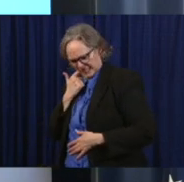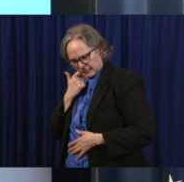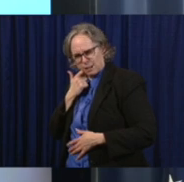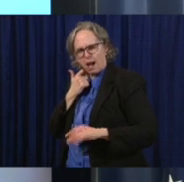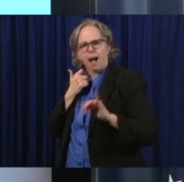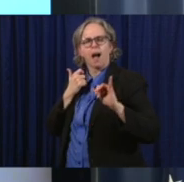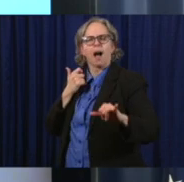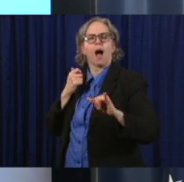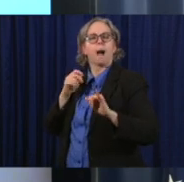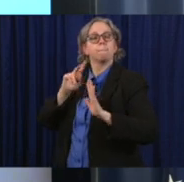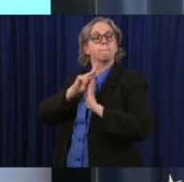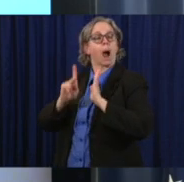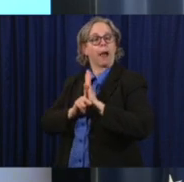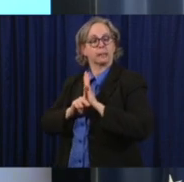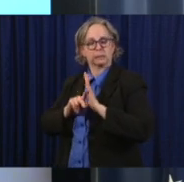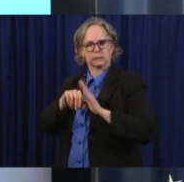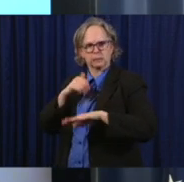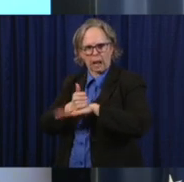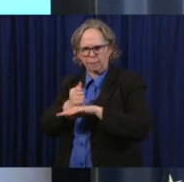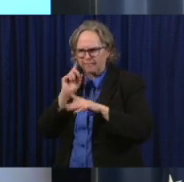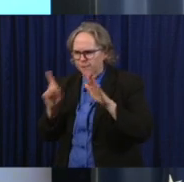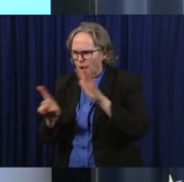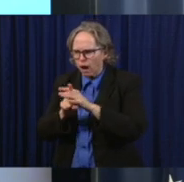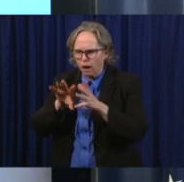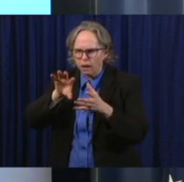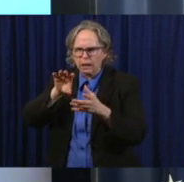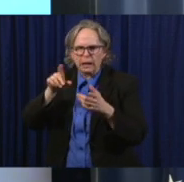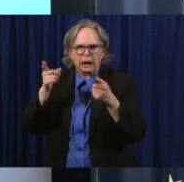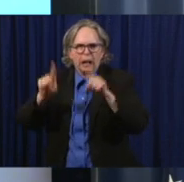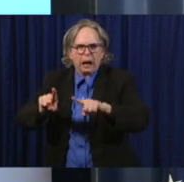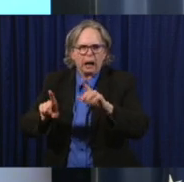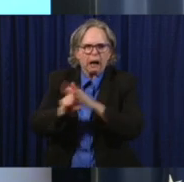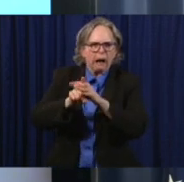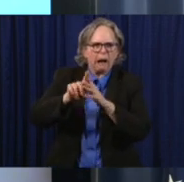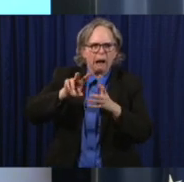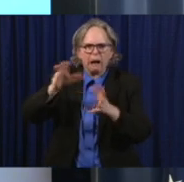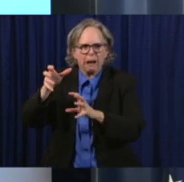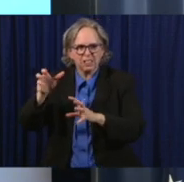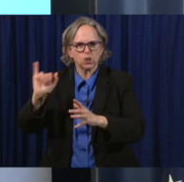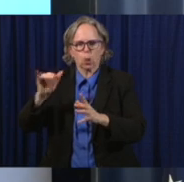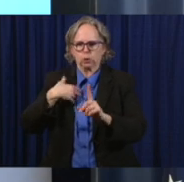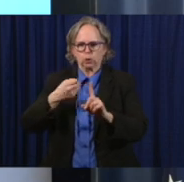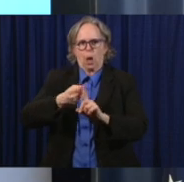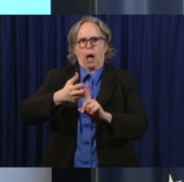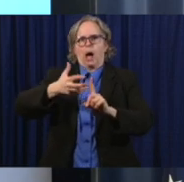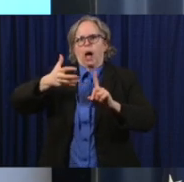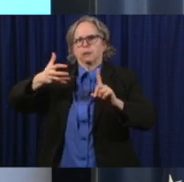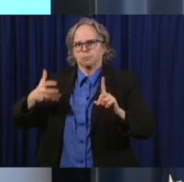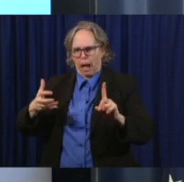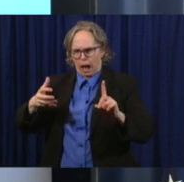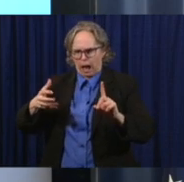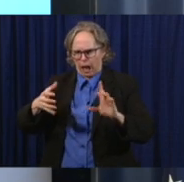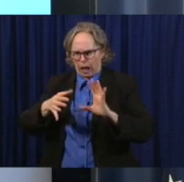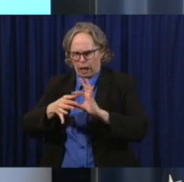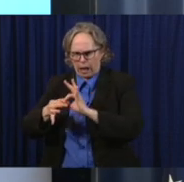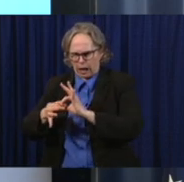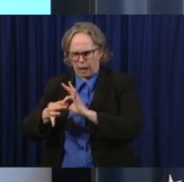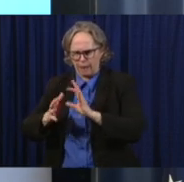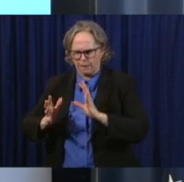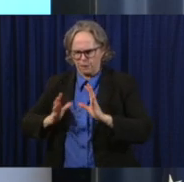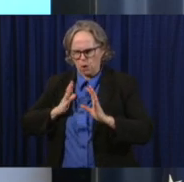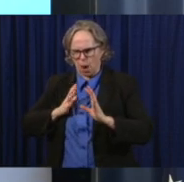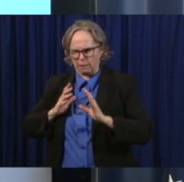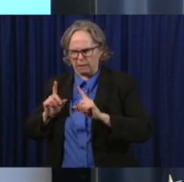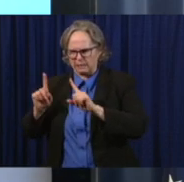as the governor mentioned, and are now expanding our formal testing prioritization to be